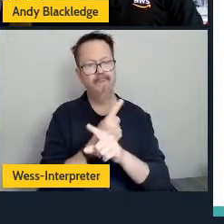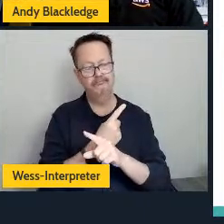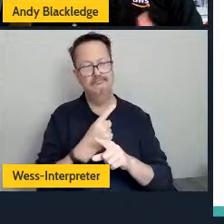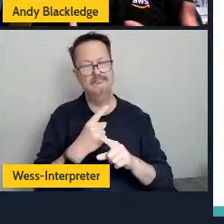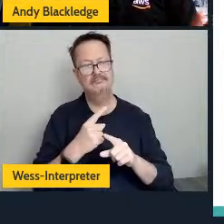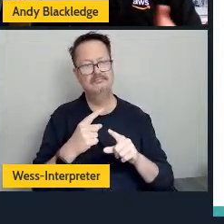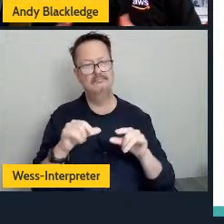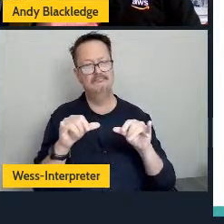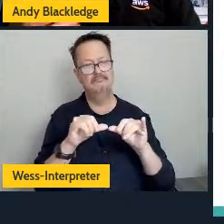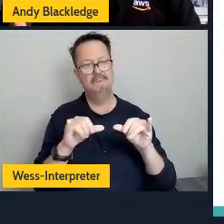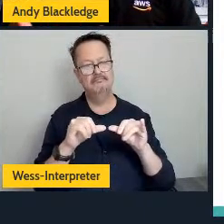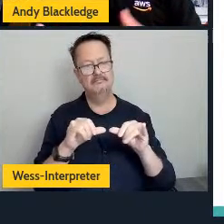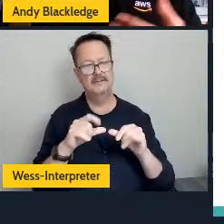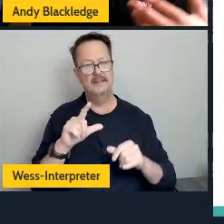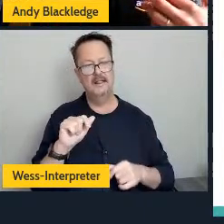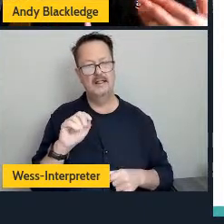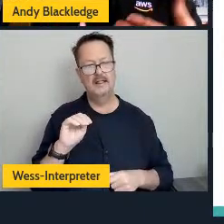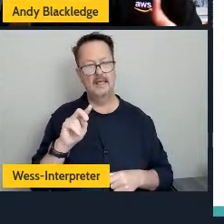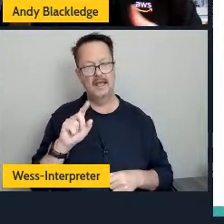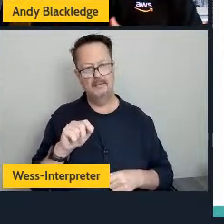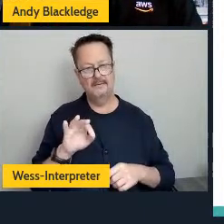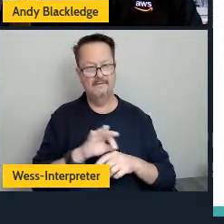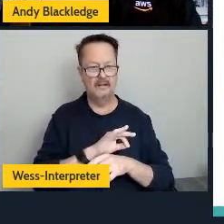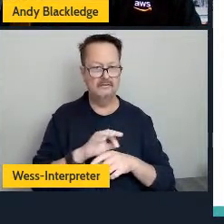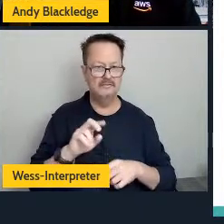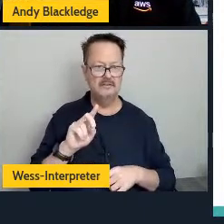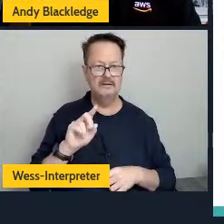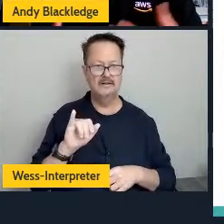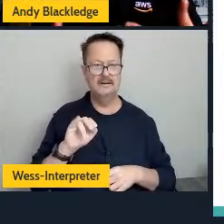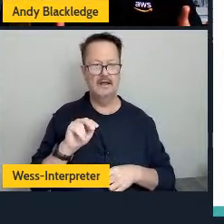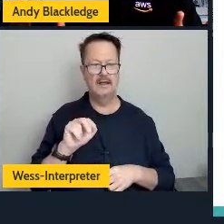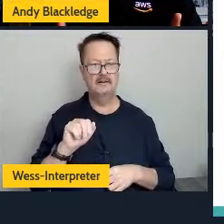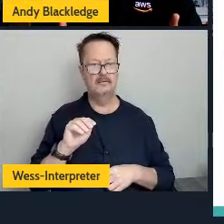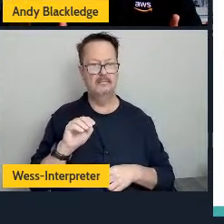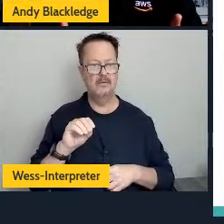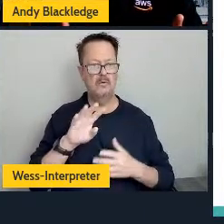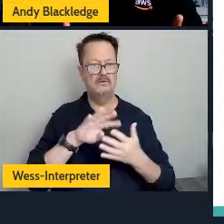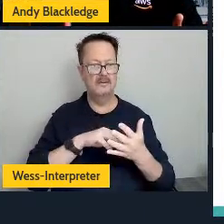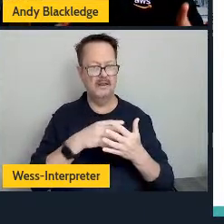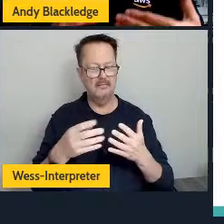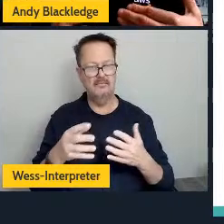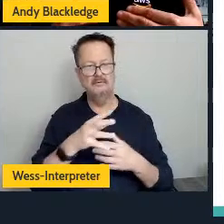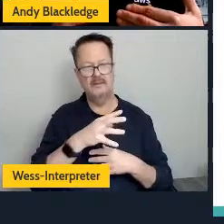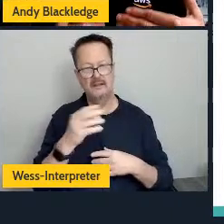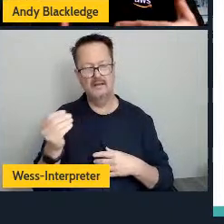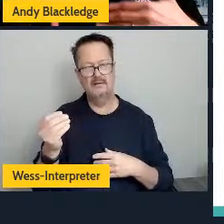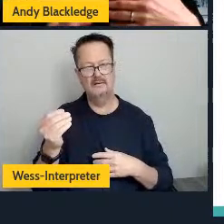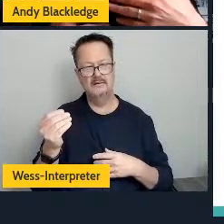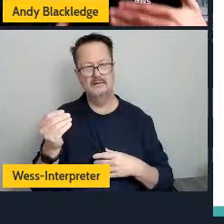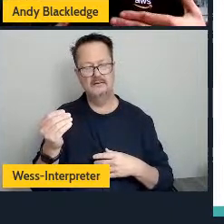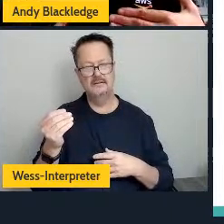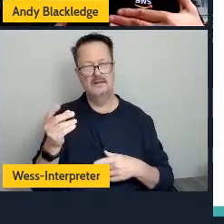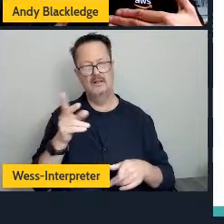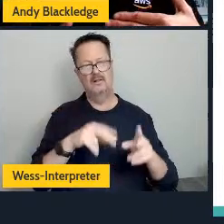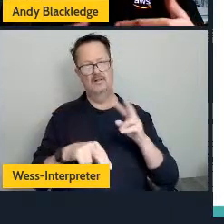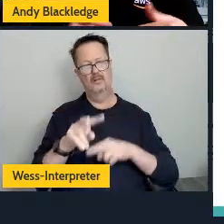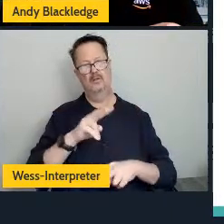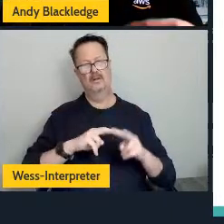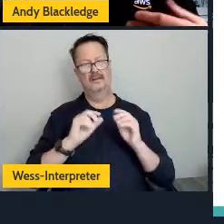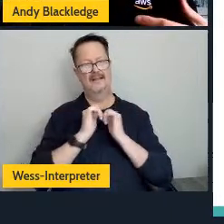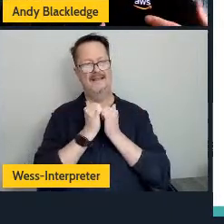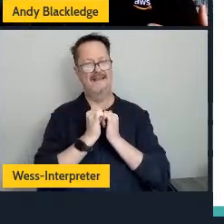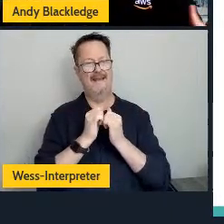of Lambda functions, Dynamo tables, and looking at how you